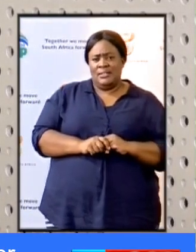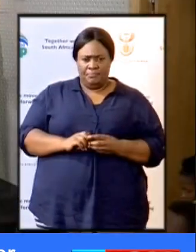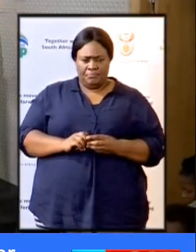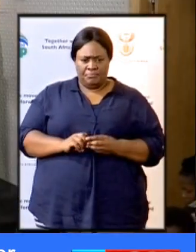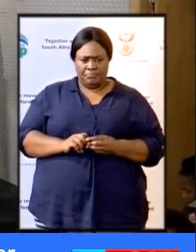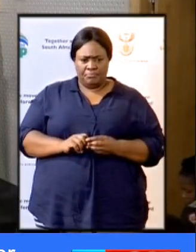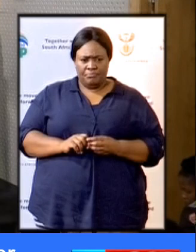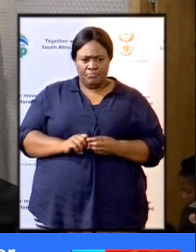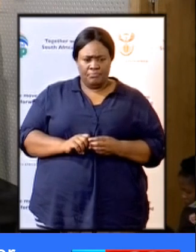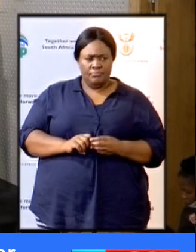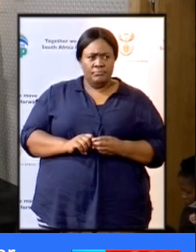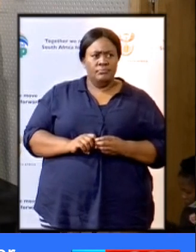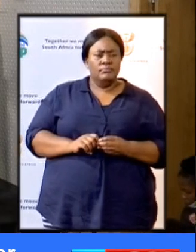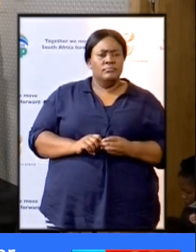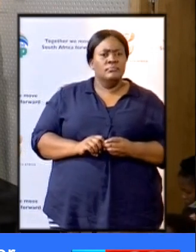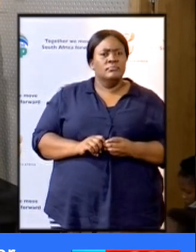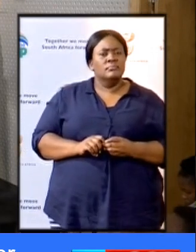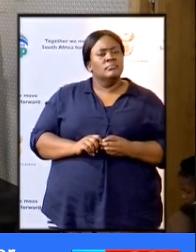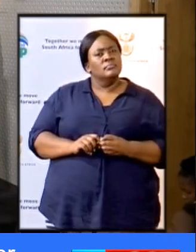Martin?